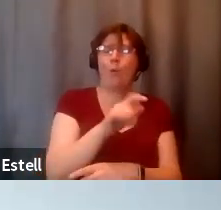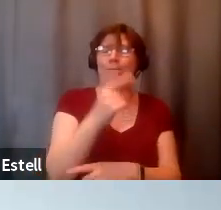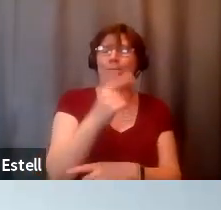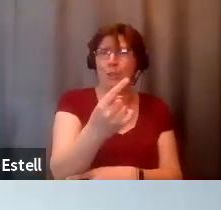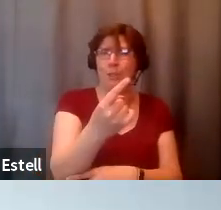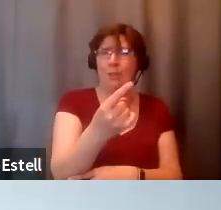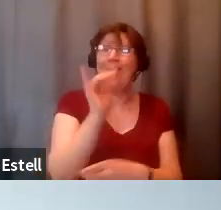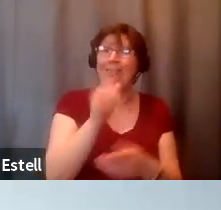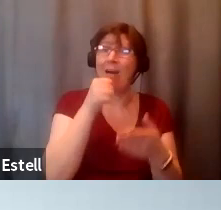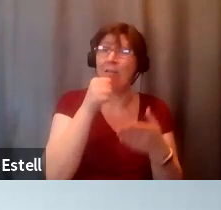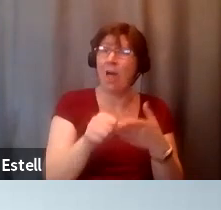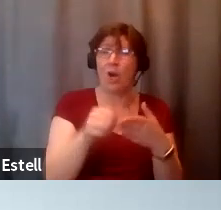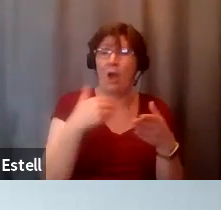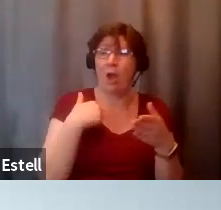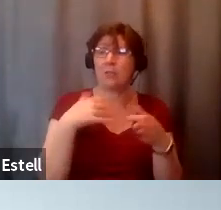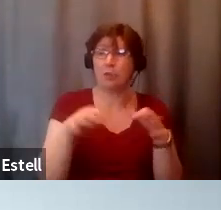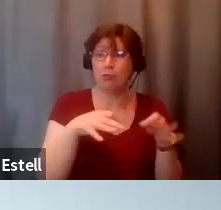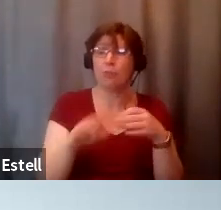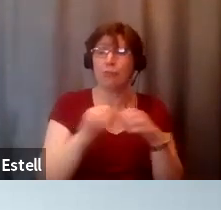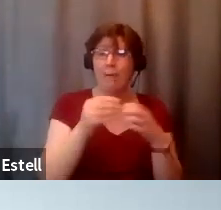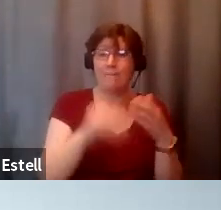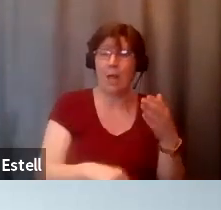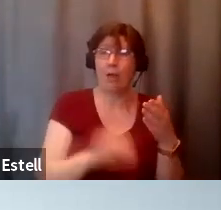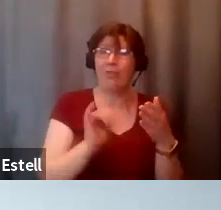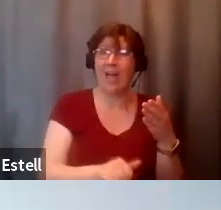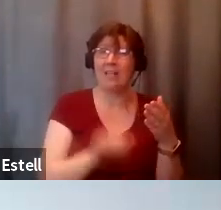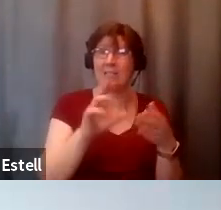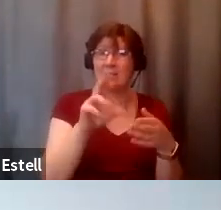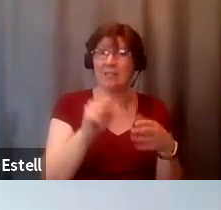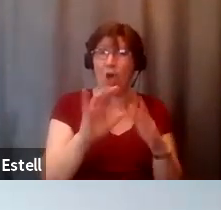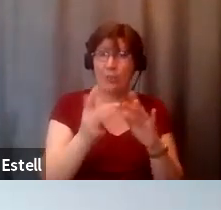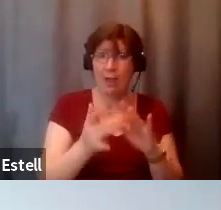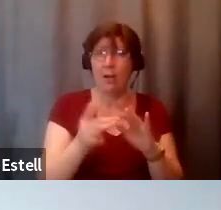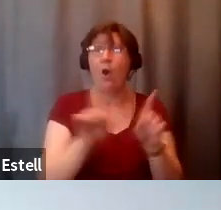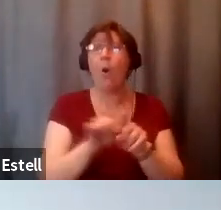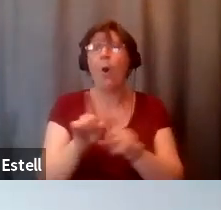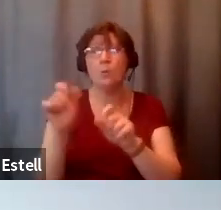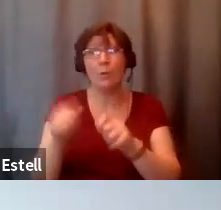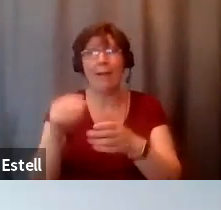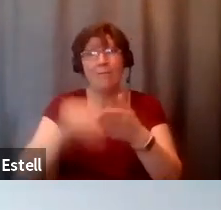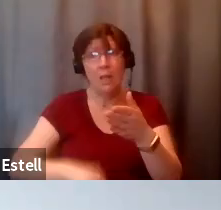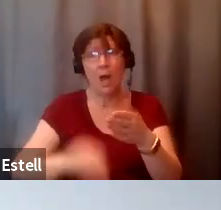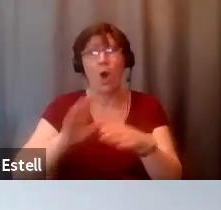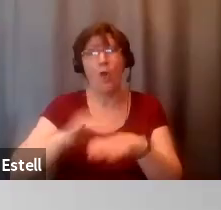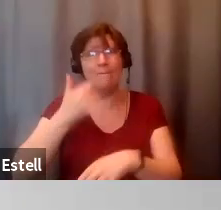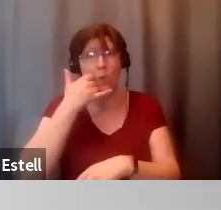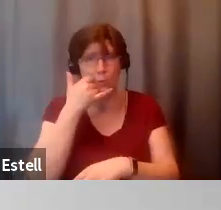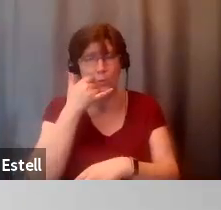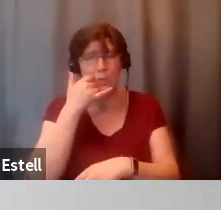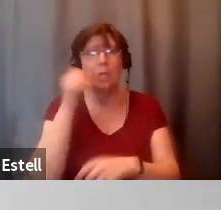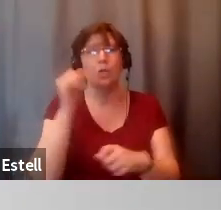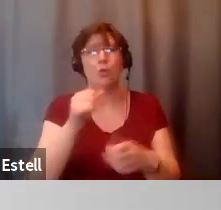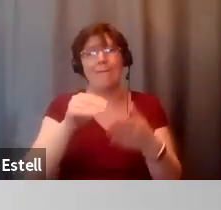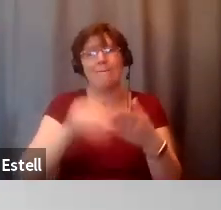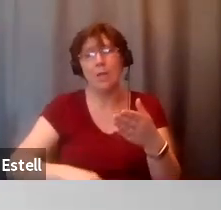1st. This letter has instructions on how to fill out the census online. You can also fill out the census on the phone. You can fill